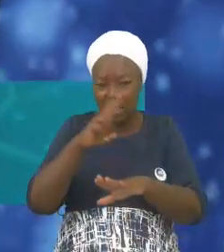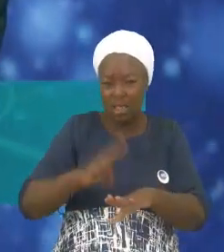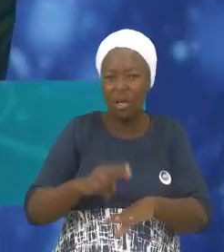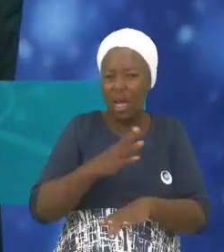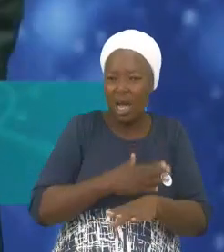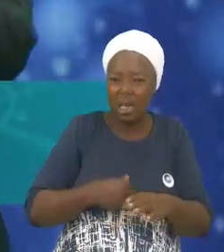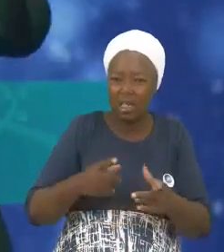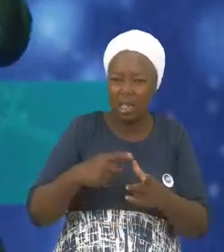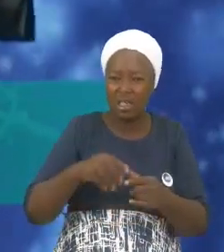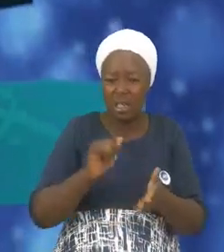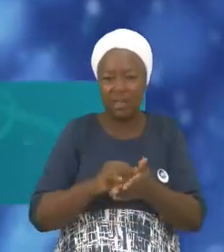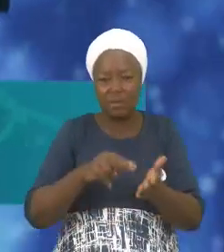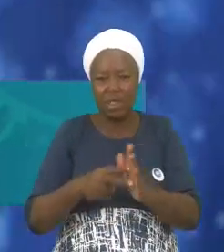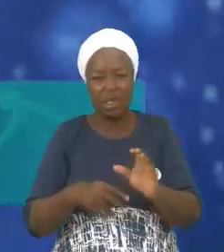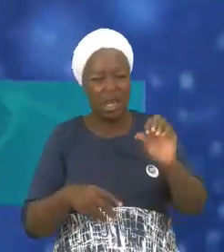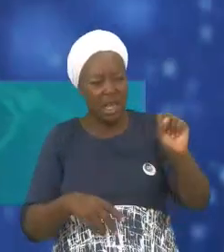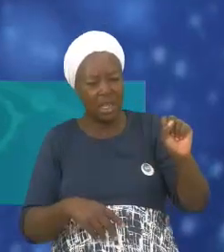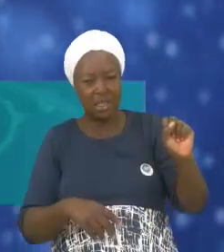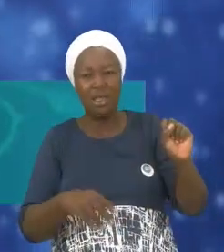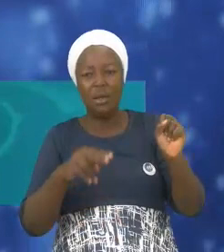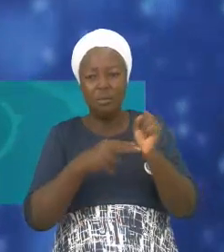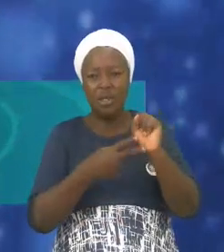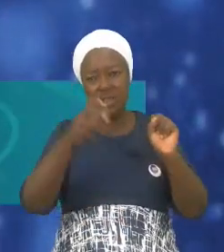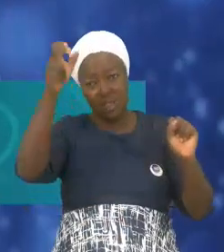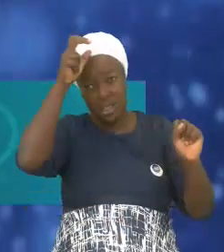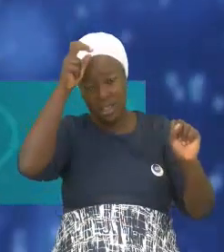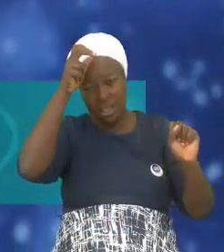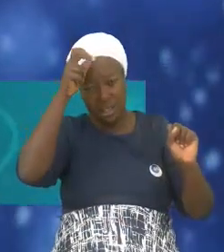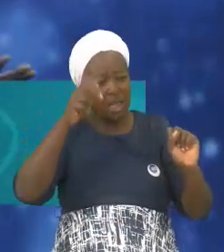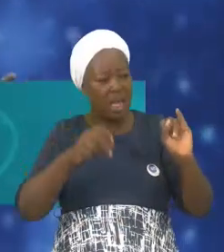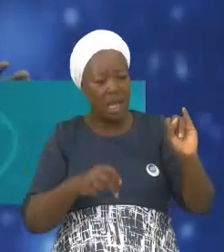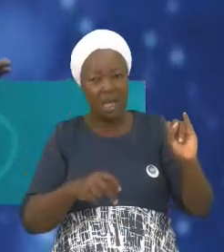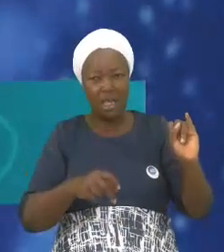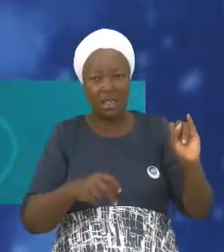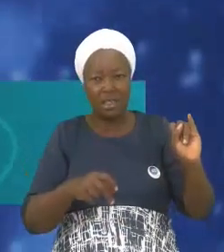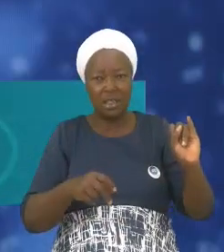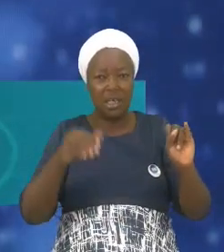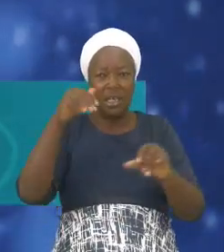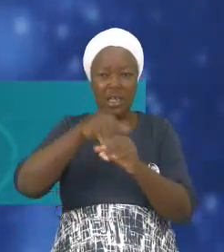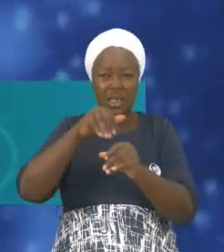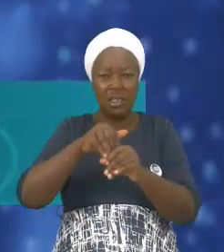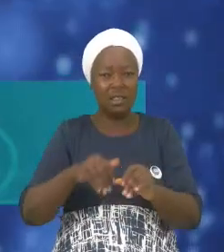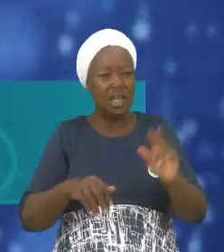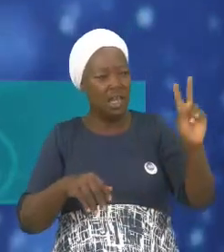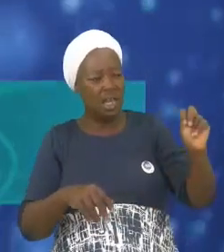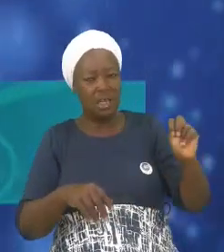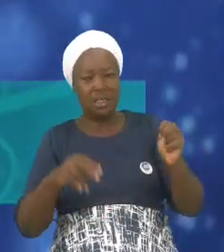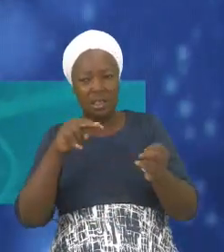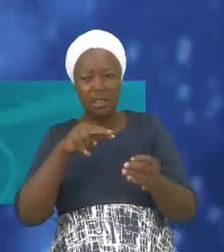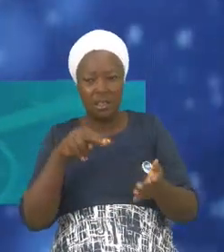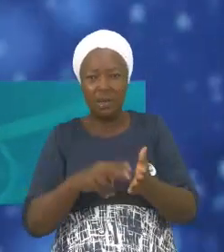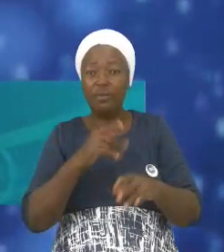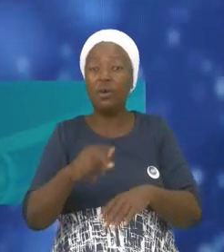in nature comes and take over your nature, then all have